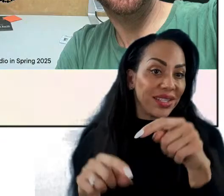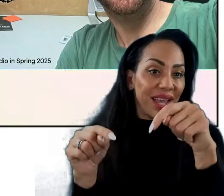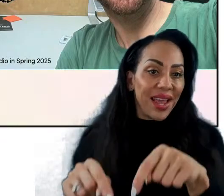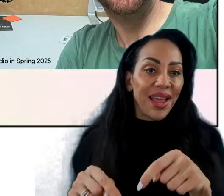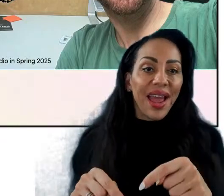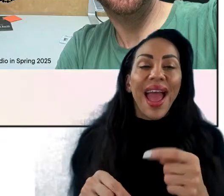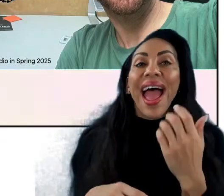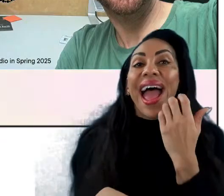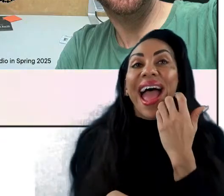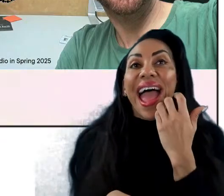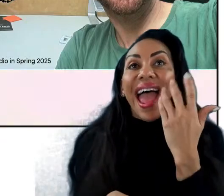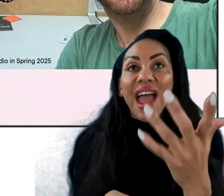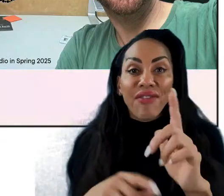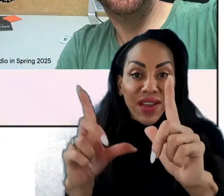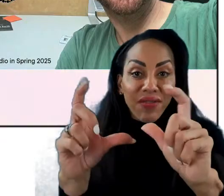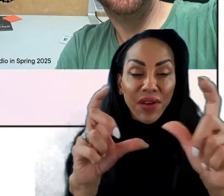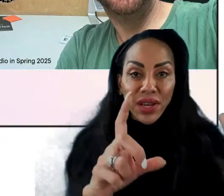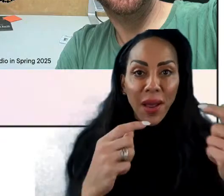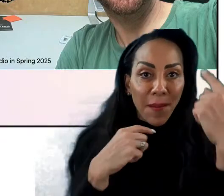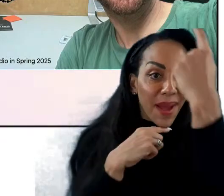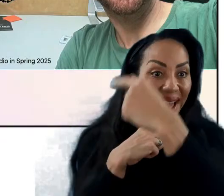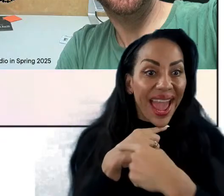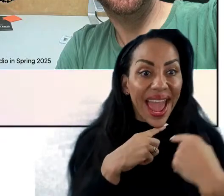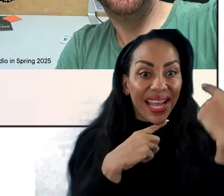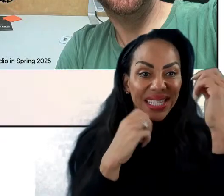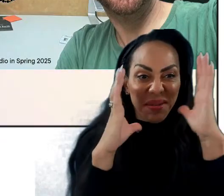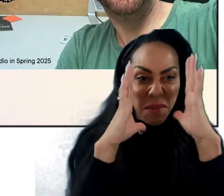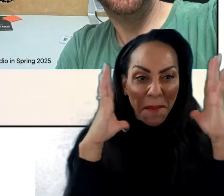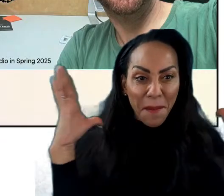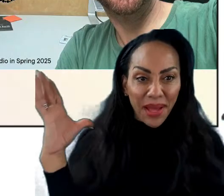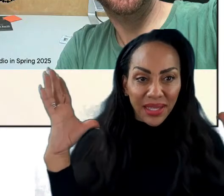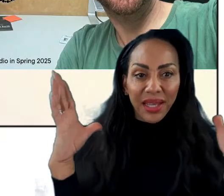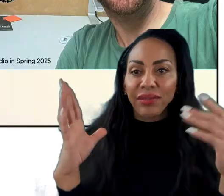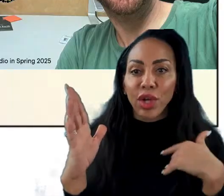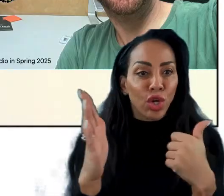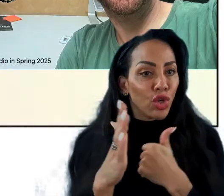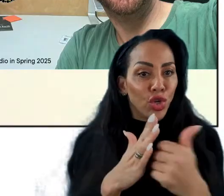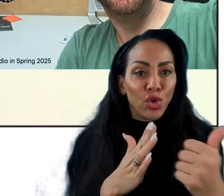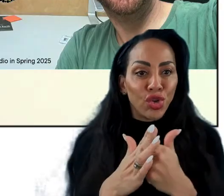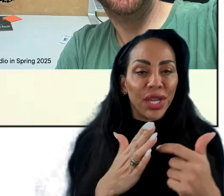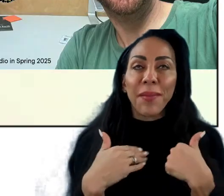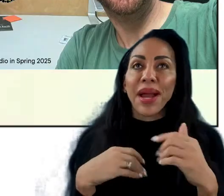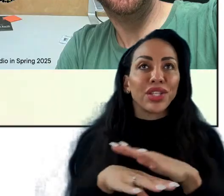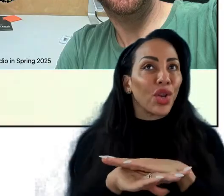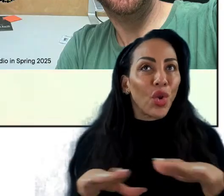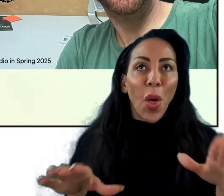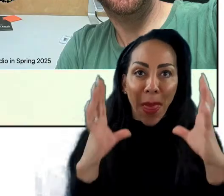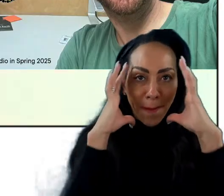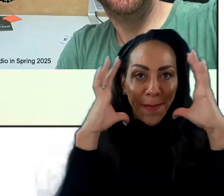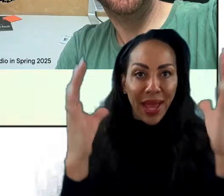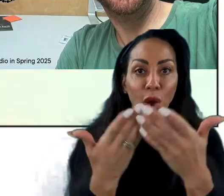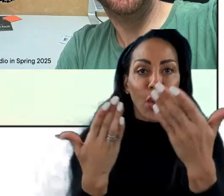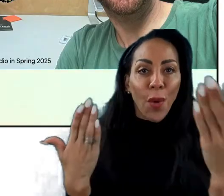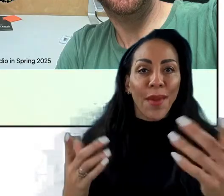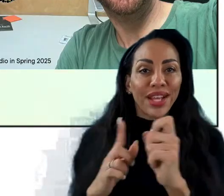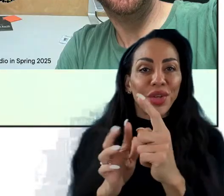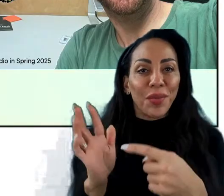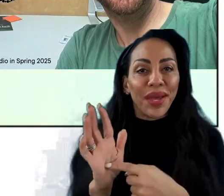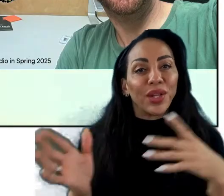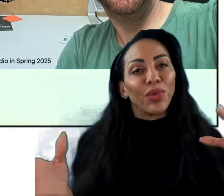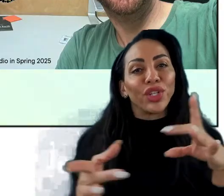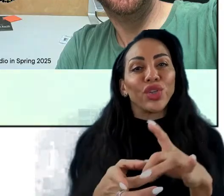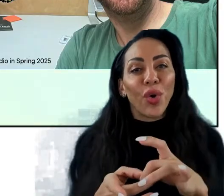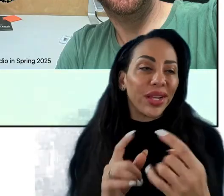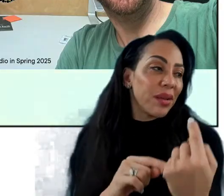head is massive, and it's normally because I'm self-immersed. Normally, my head isn't that big compared to Pete. But that's us in the studio, joining back in spring.